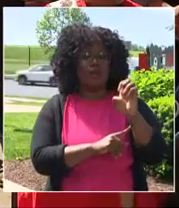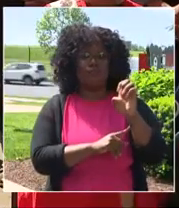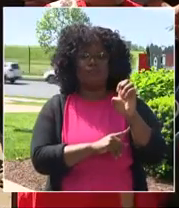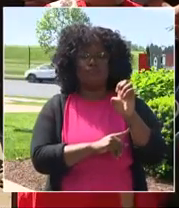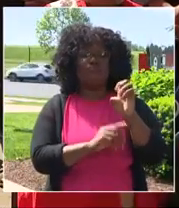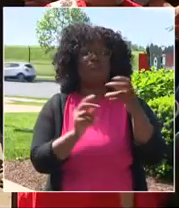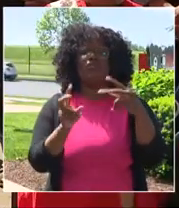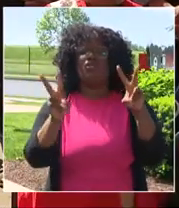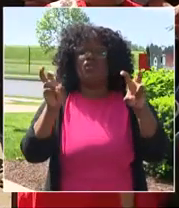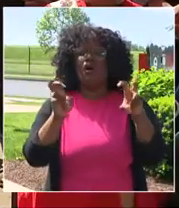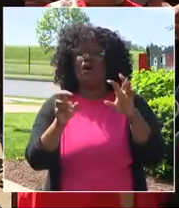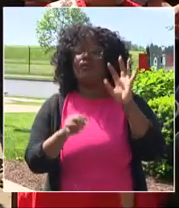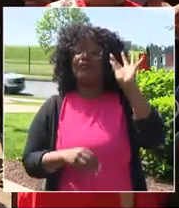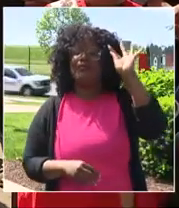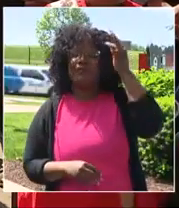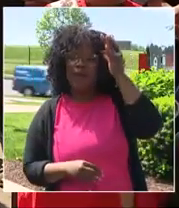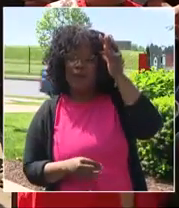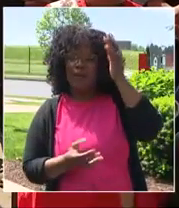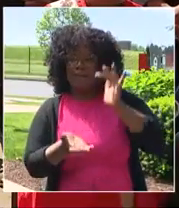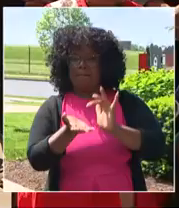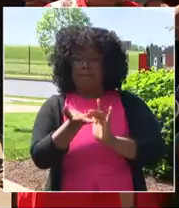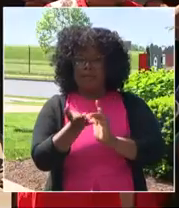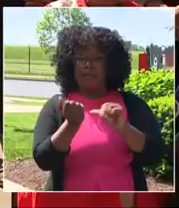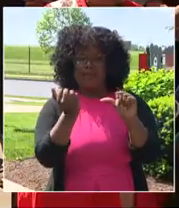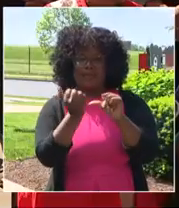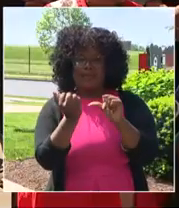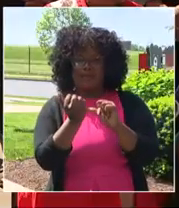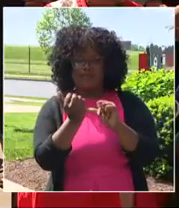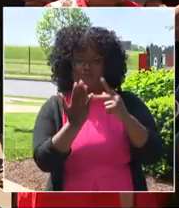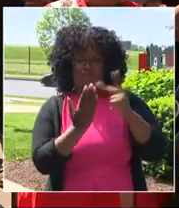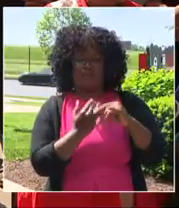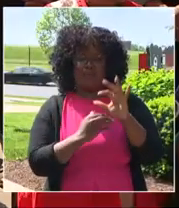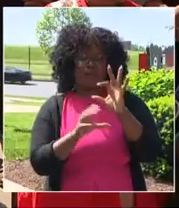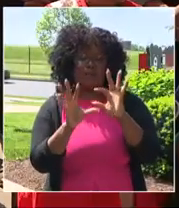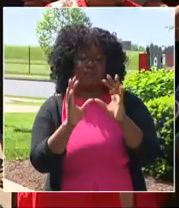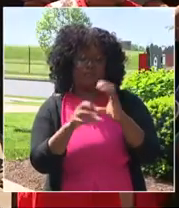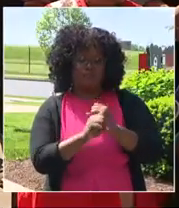Assistance Percentage, or FMAP.